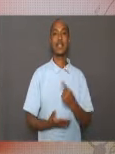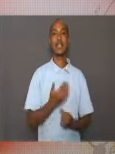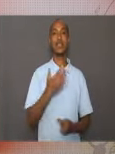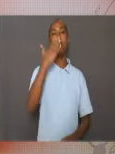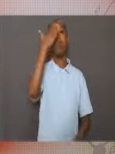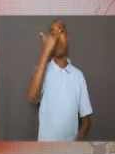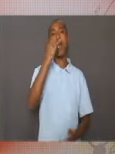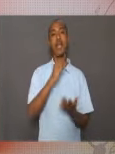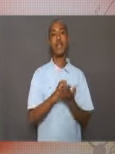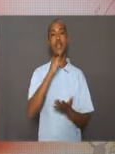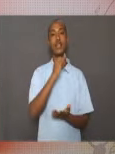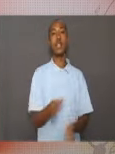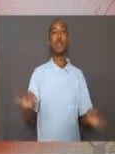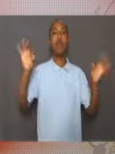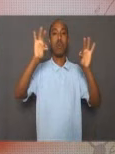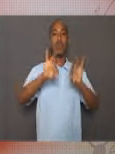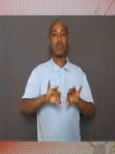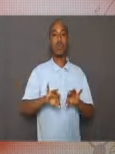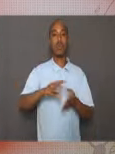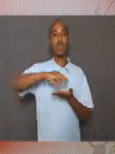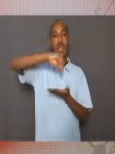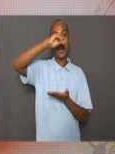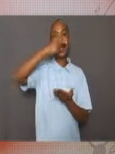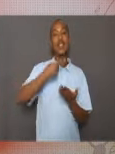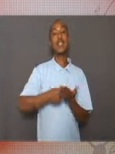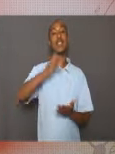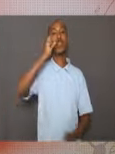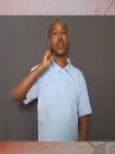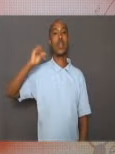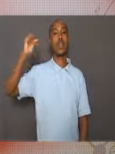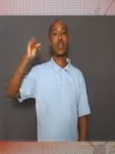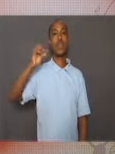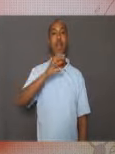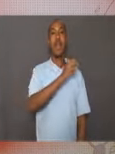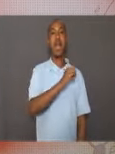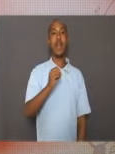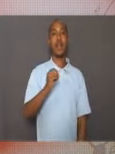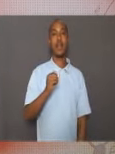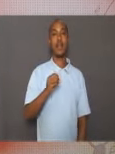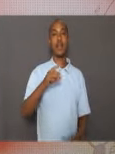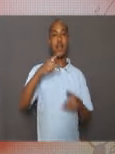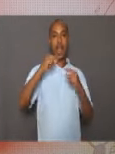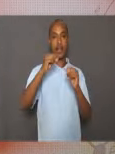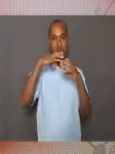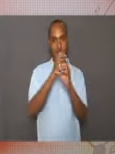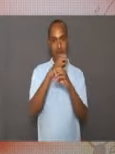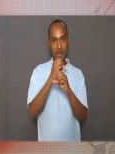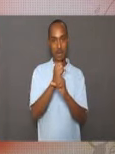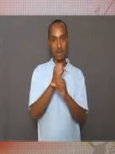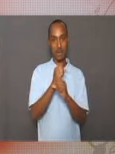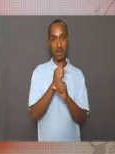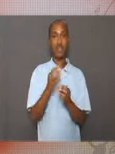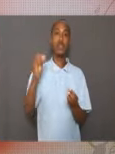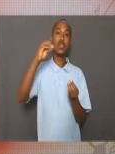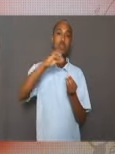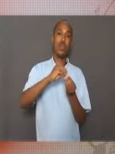why it is important to study these theories and experiments, even